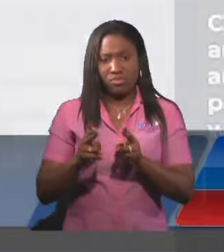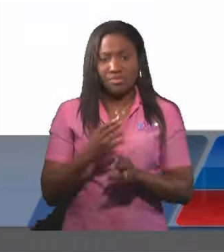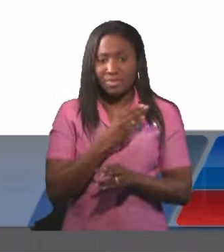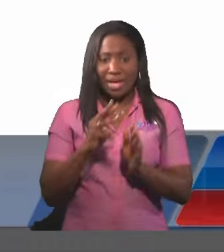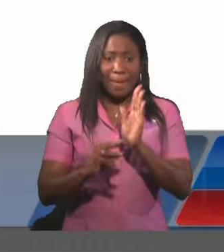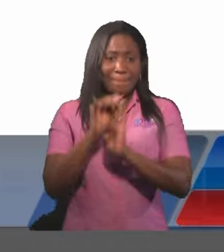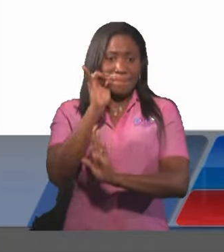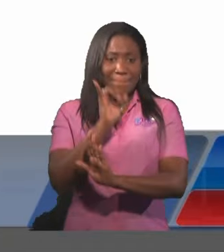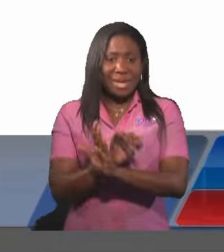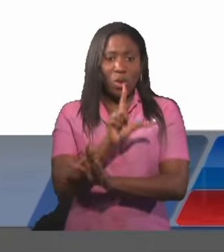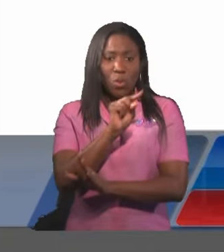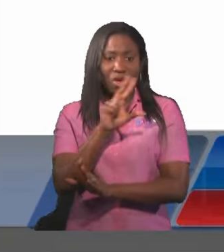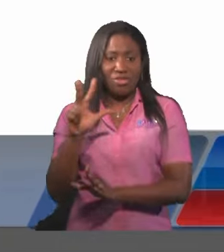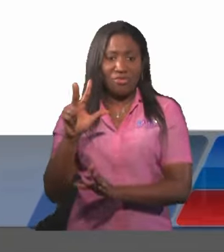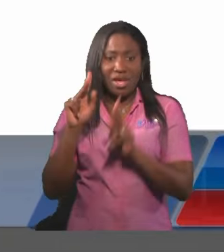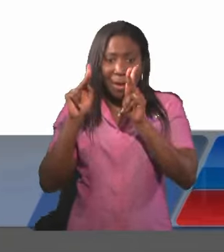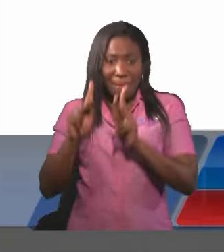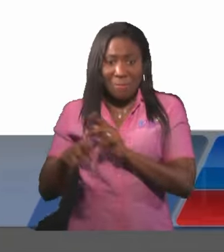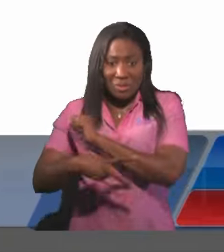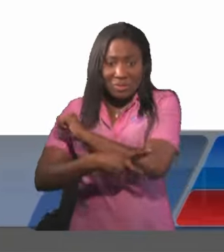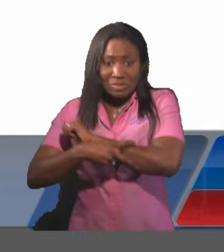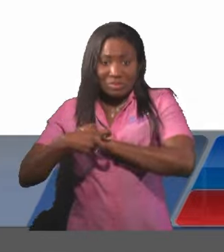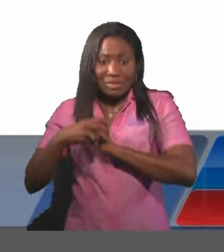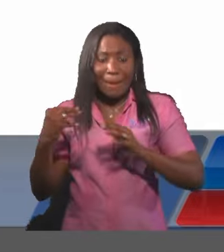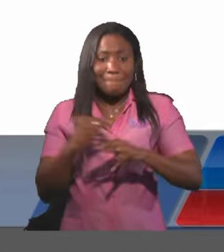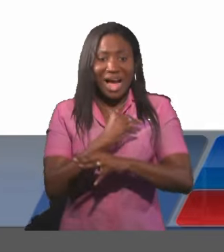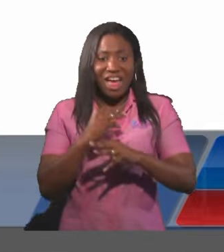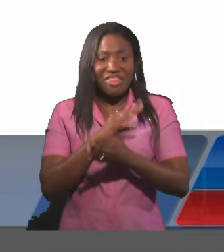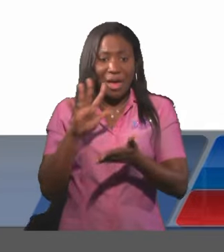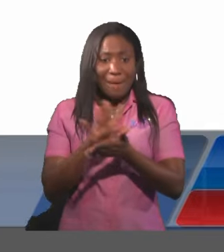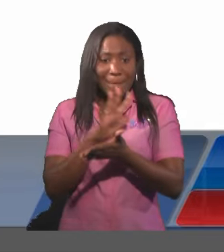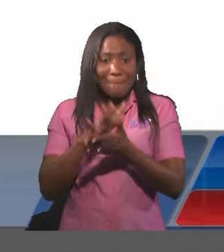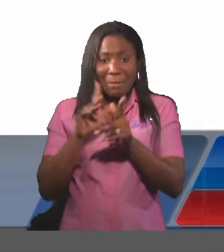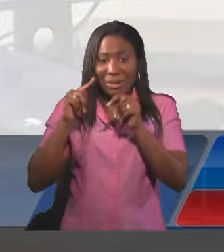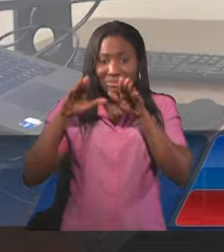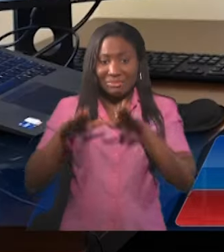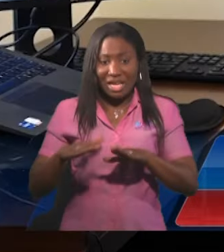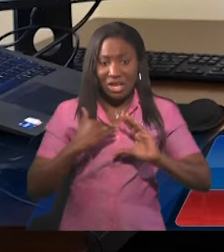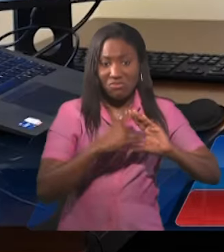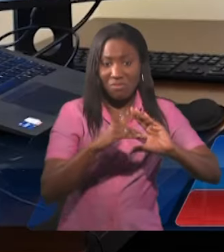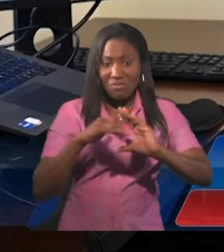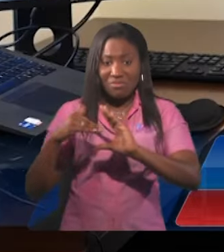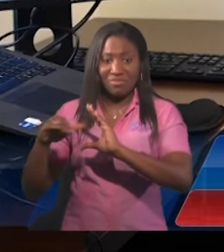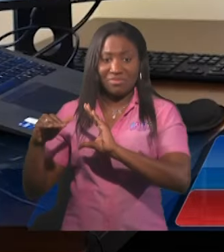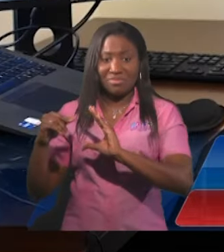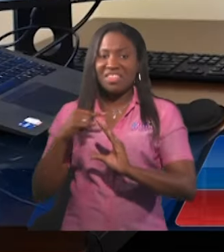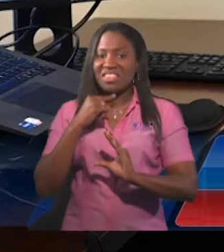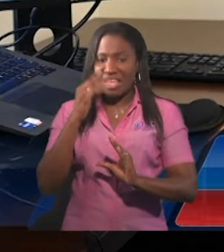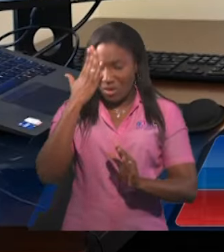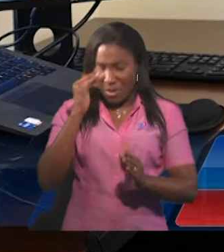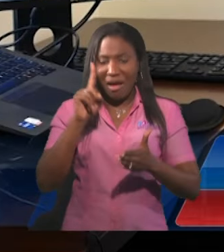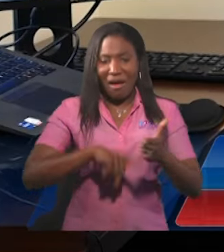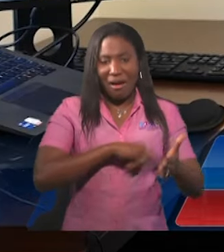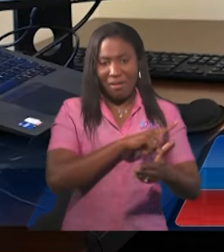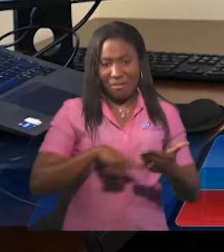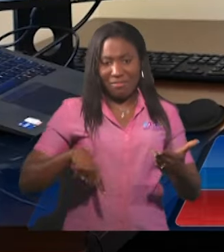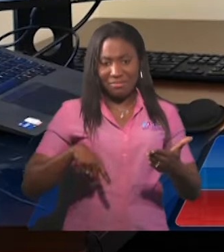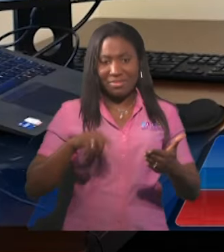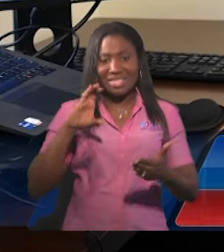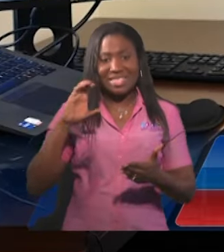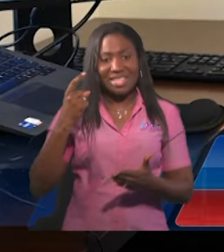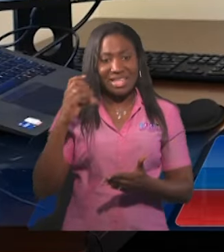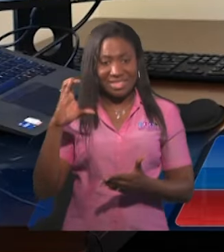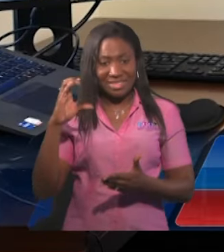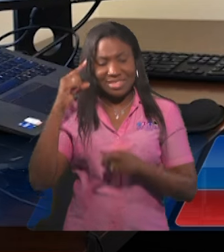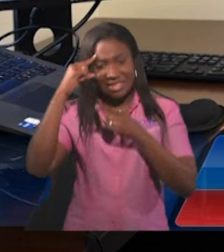In May 2023, after the leak of a CSEC Math Paper 2, CXC announced that the paper would be scrapped. CXC